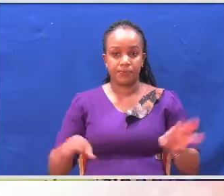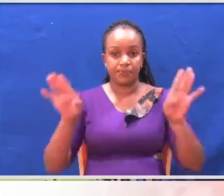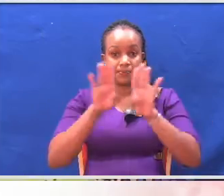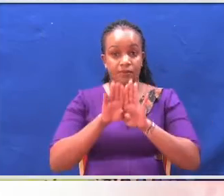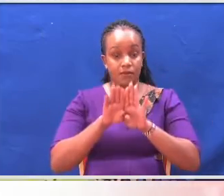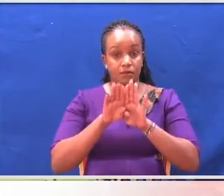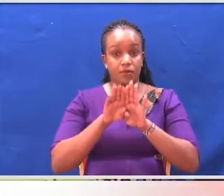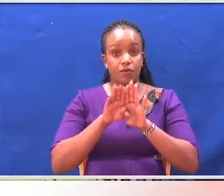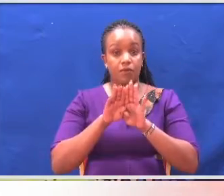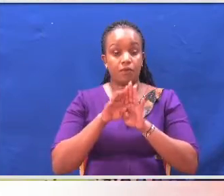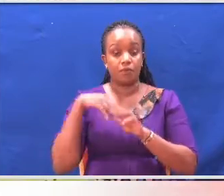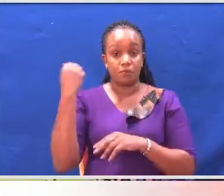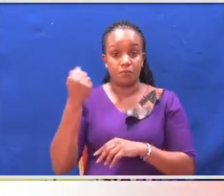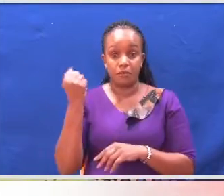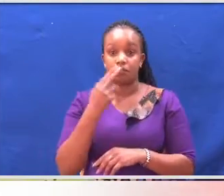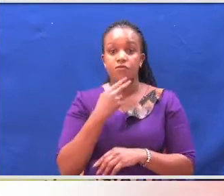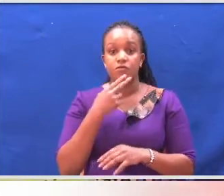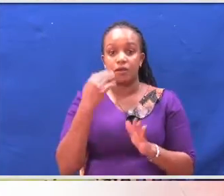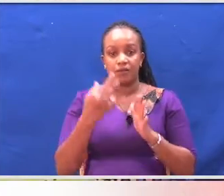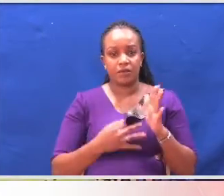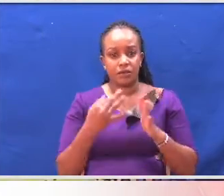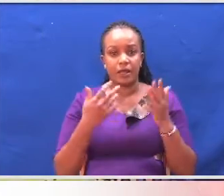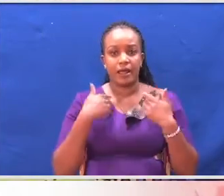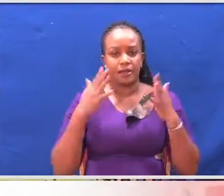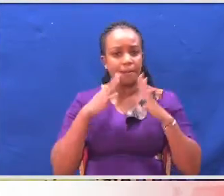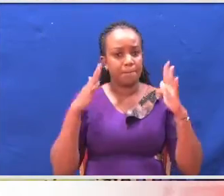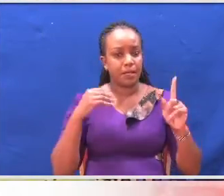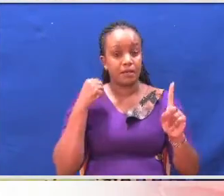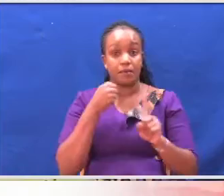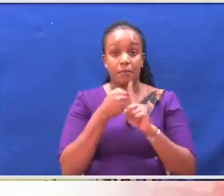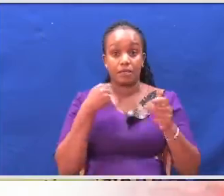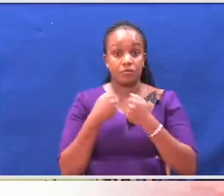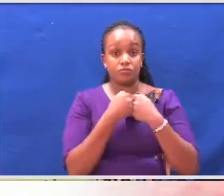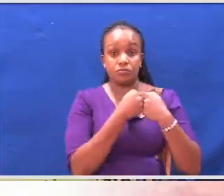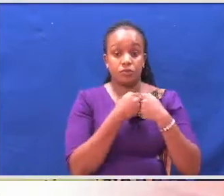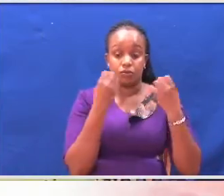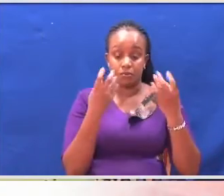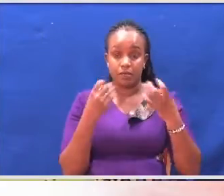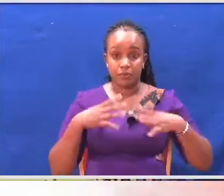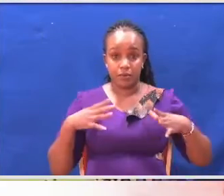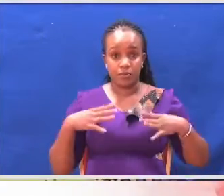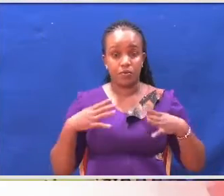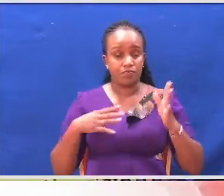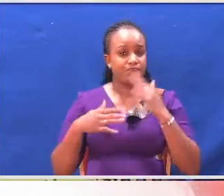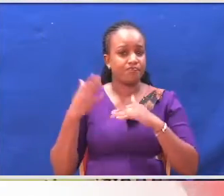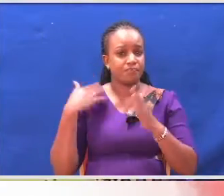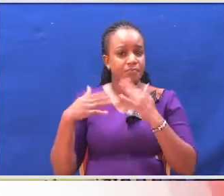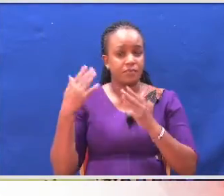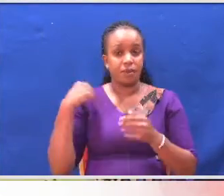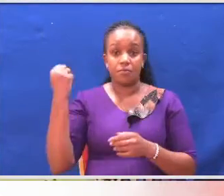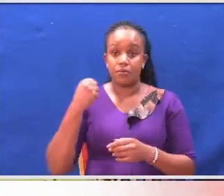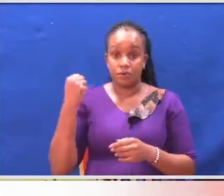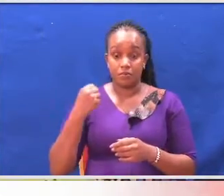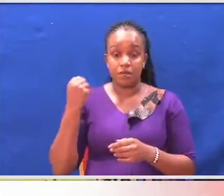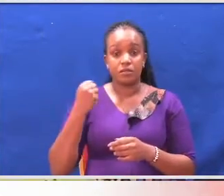factory has had a huge impact on residents. The Mumias that was once vibrant is now a ghost town, with a majority